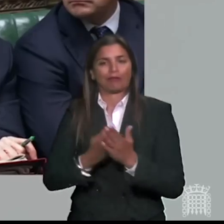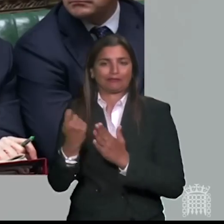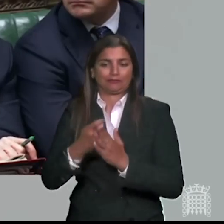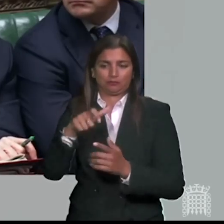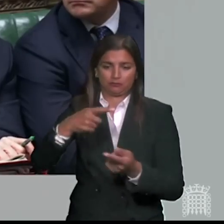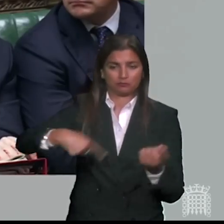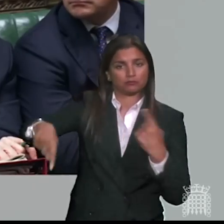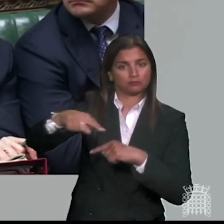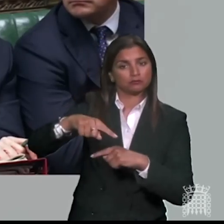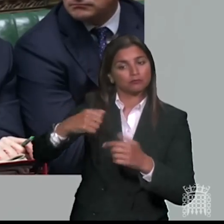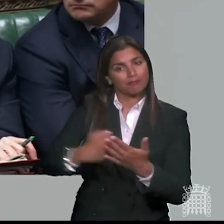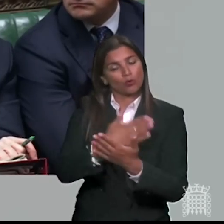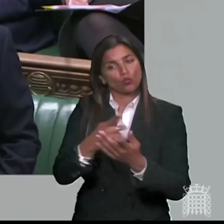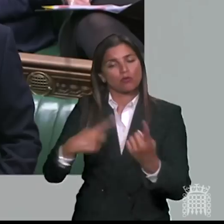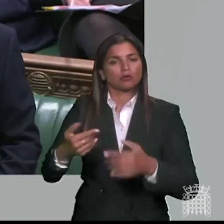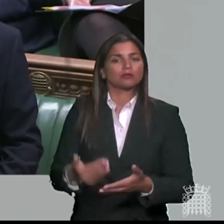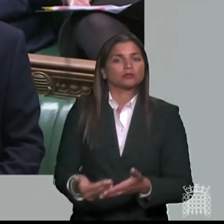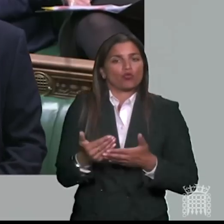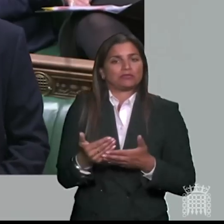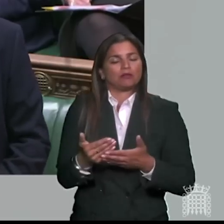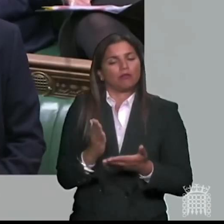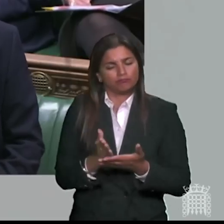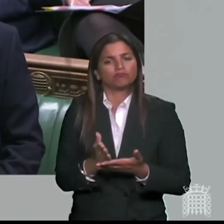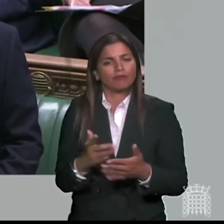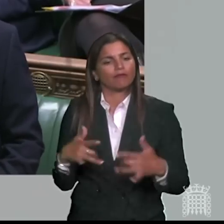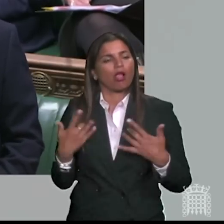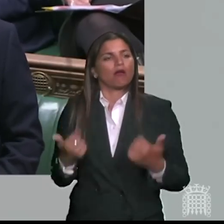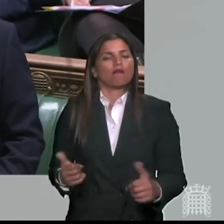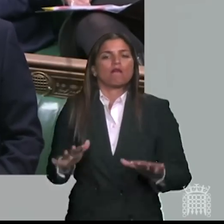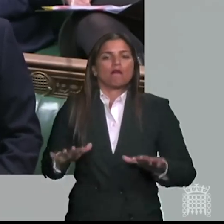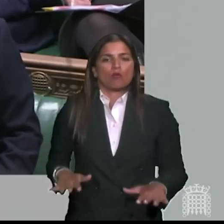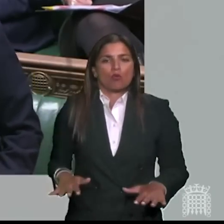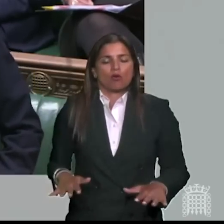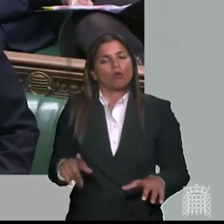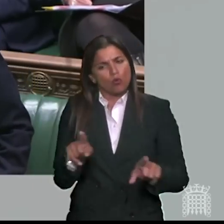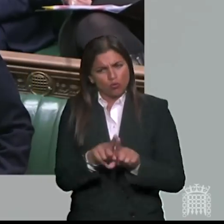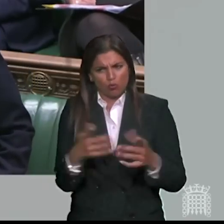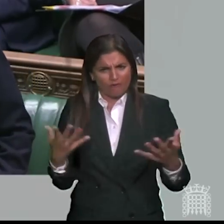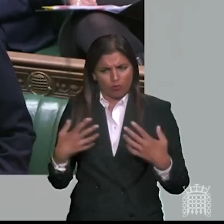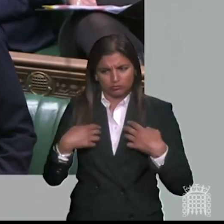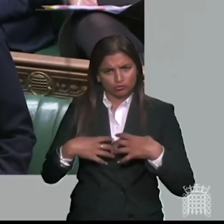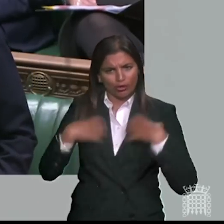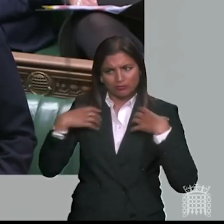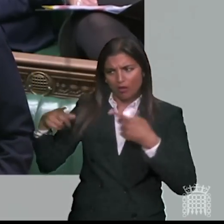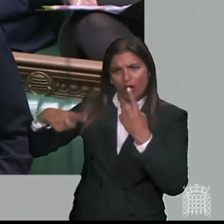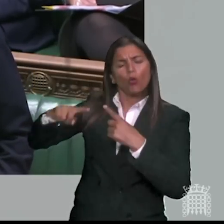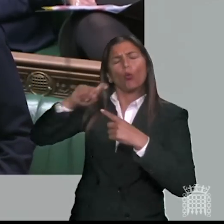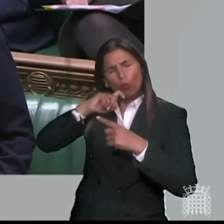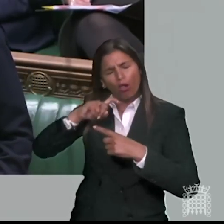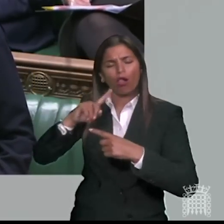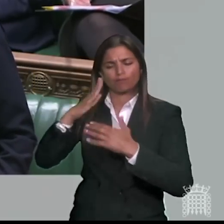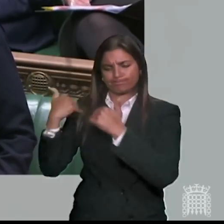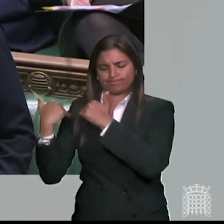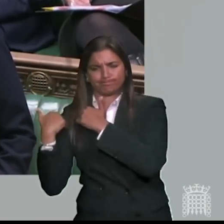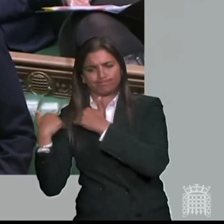them greater security of tenure, and of course the Chancellor will take all necessary measures to stand